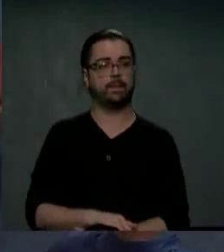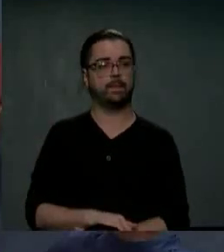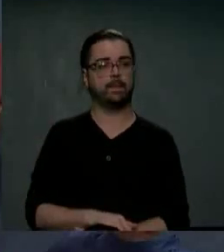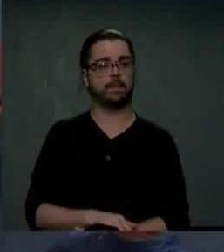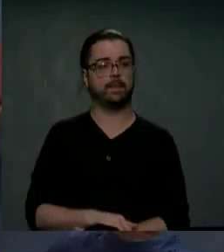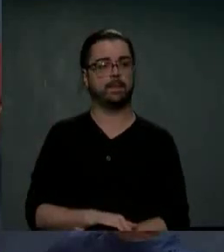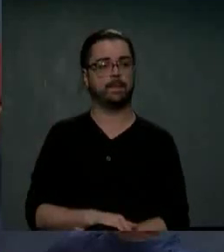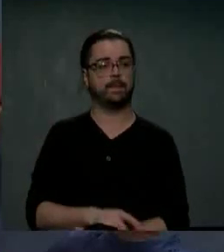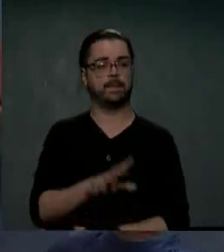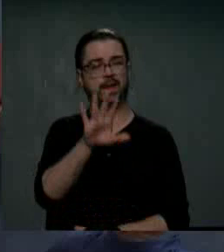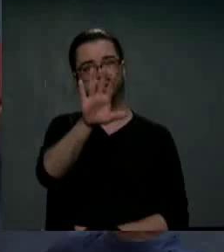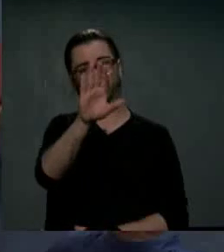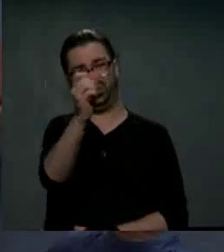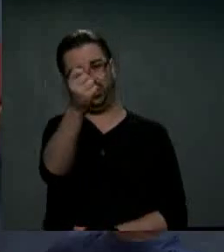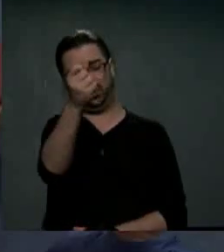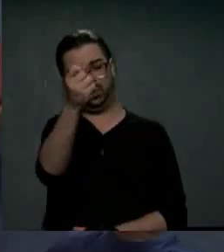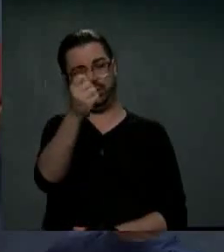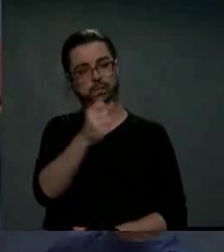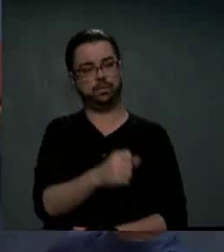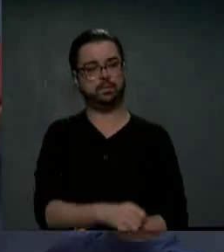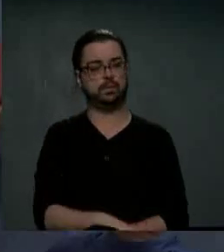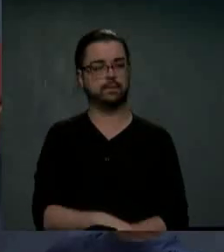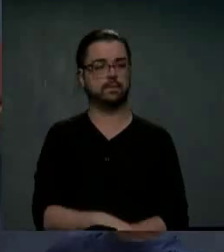Hang on just a second.